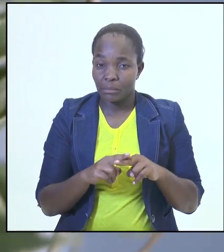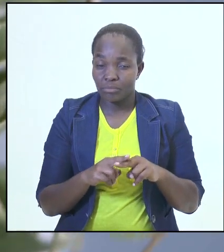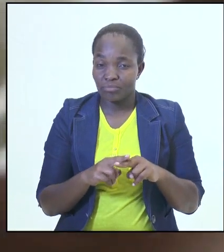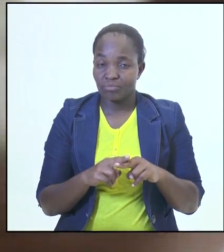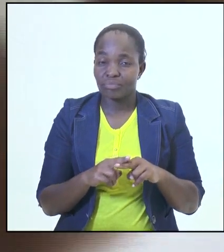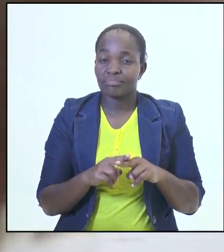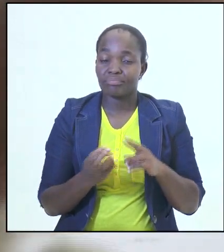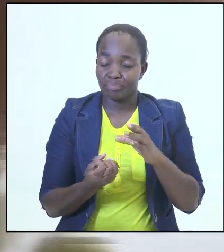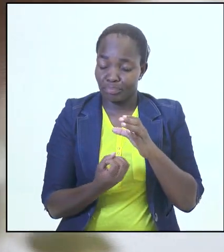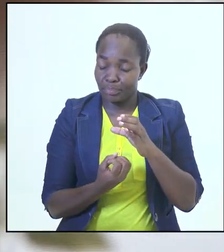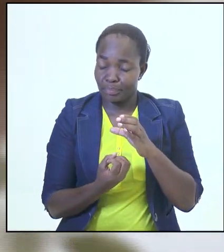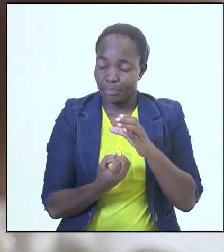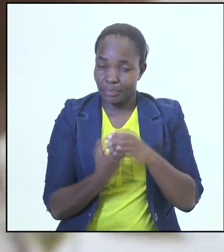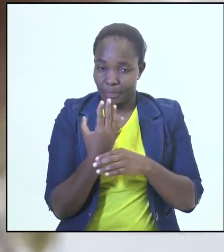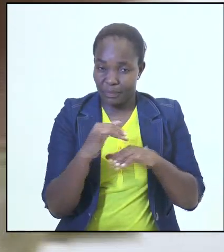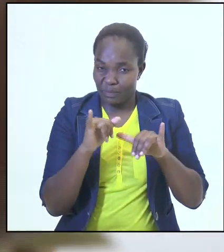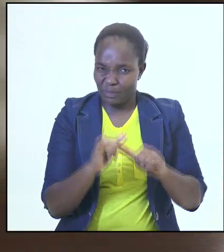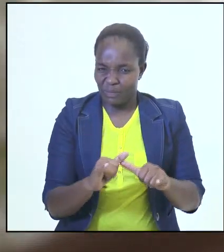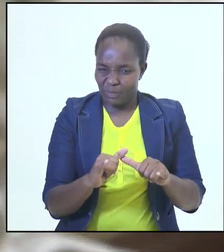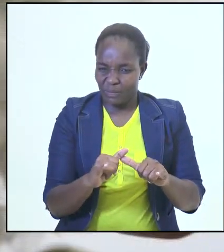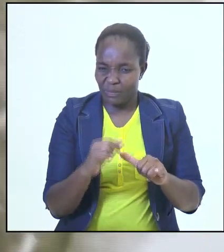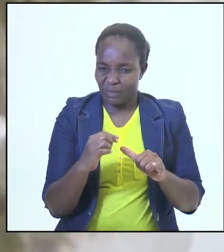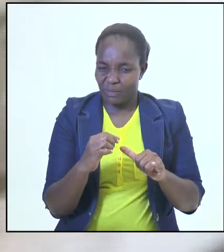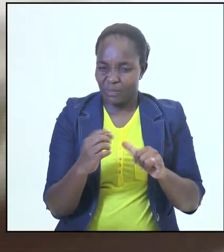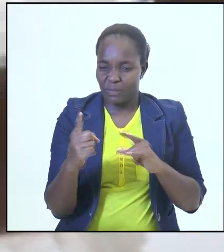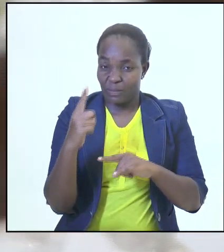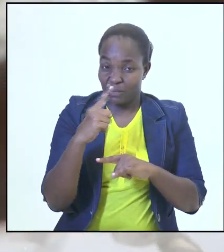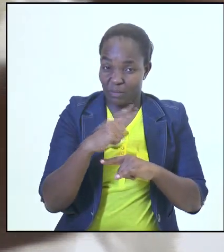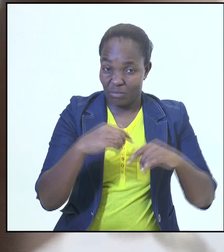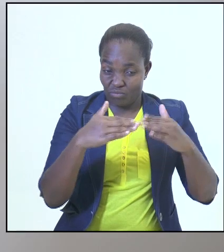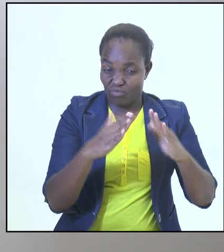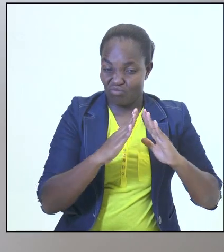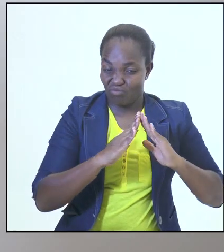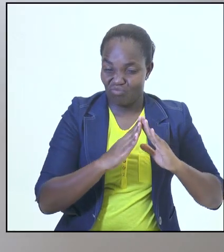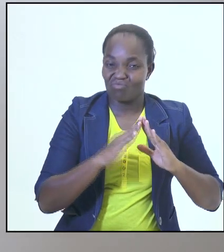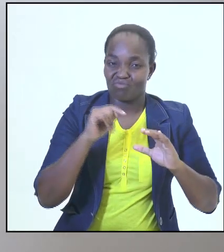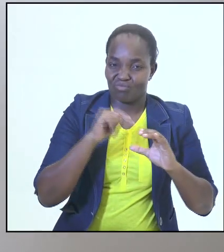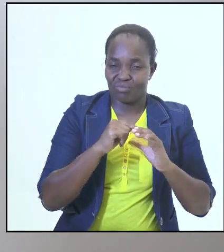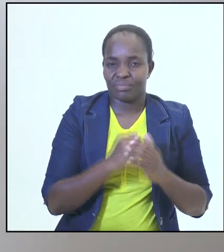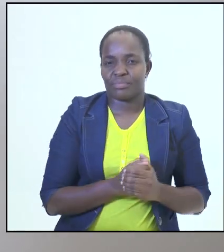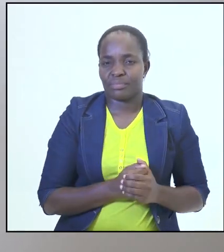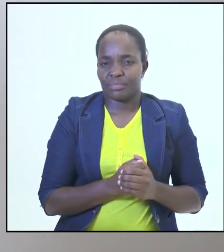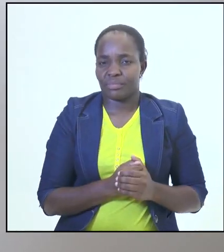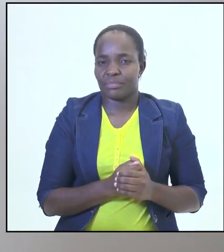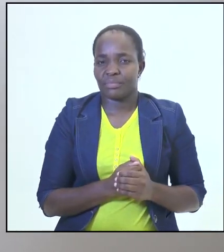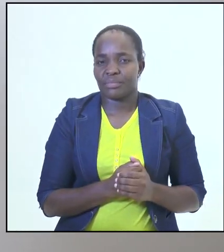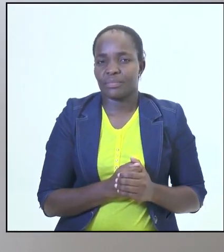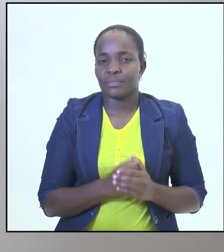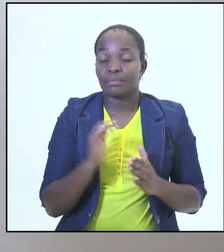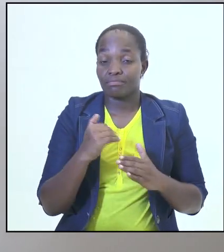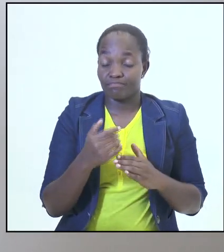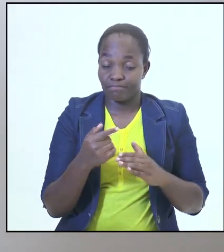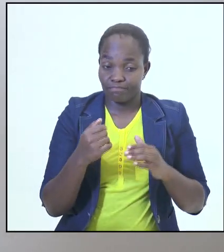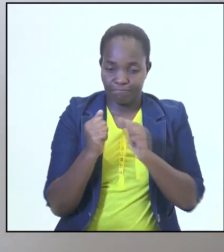plant. Cover it with a clear plastic bag. Inside the bag there is a chemical called potassium